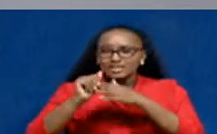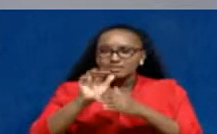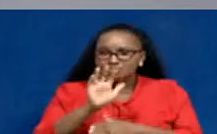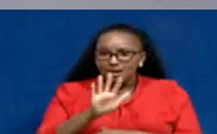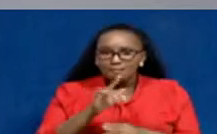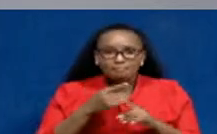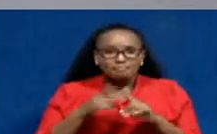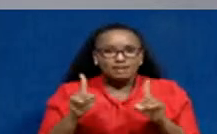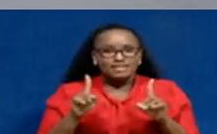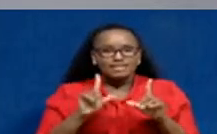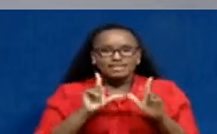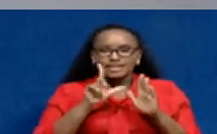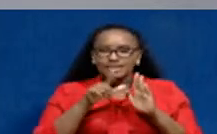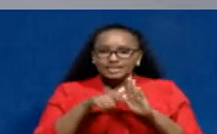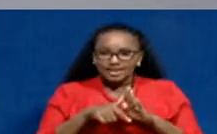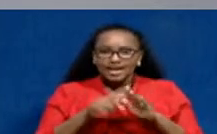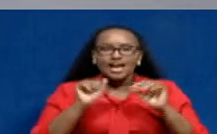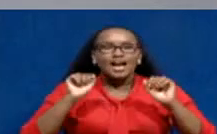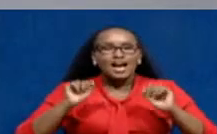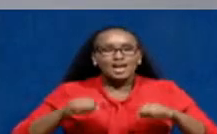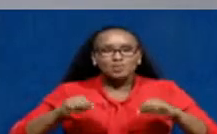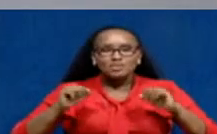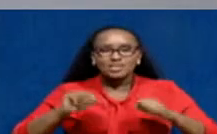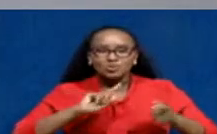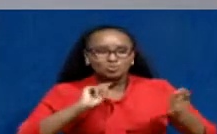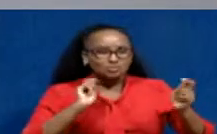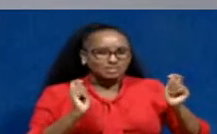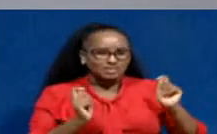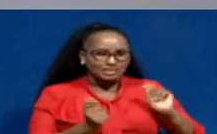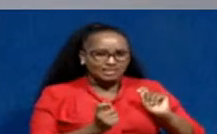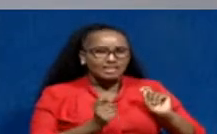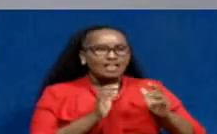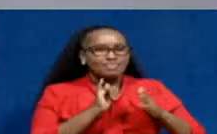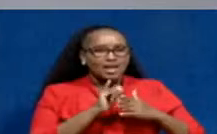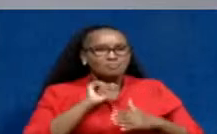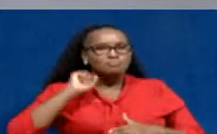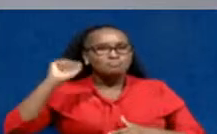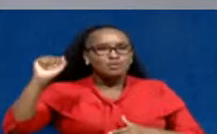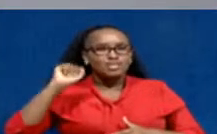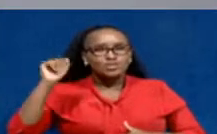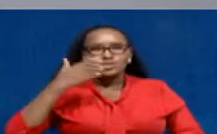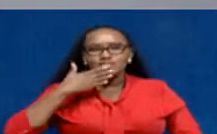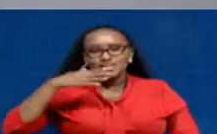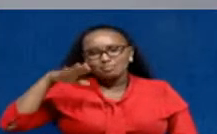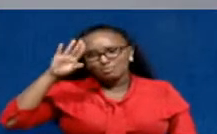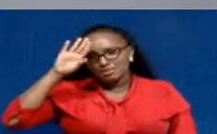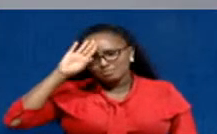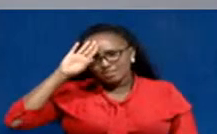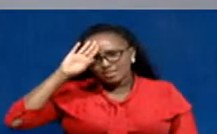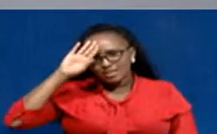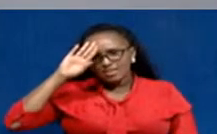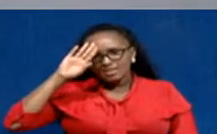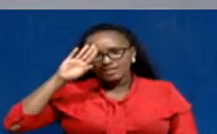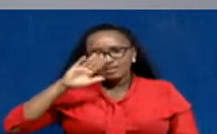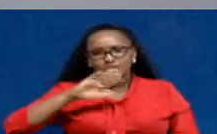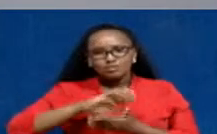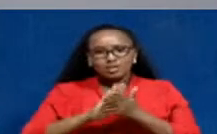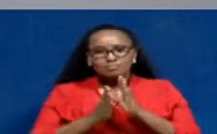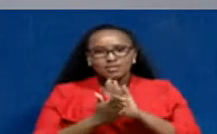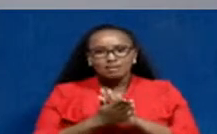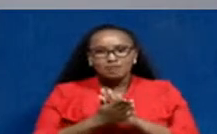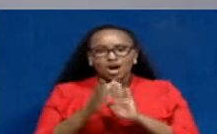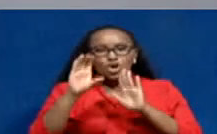But turning inwards, he converted this political misfortune into a